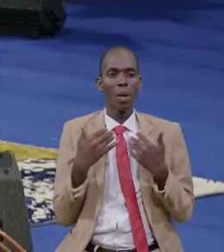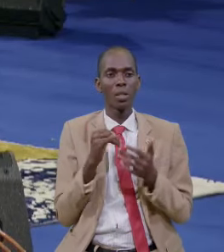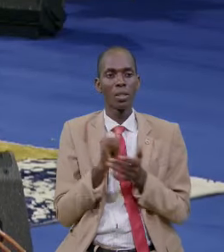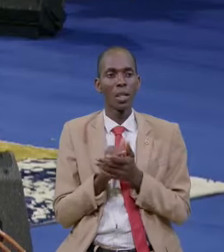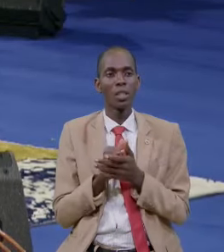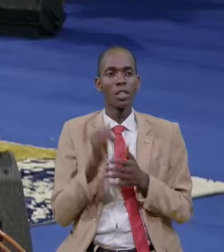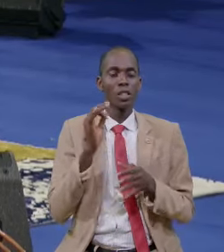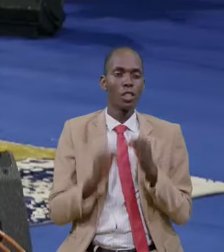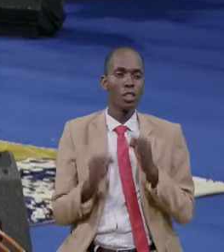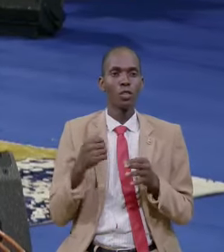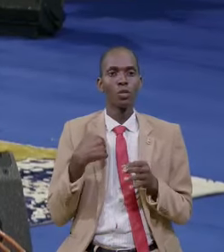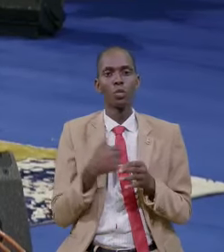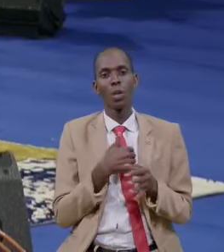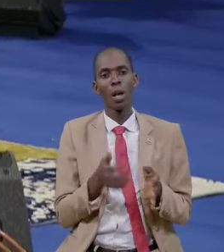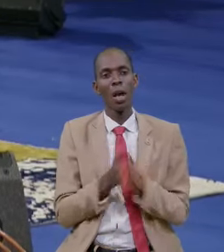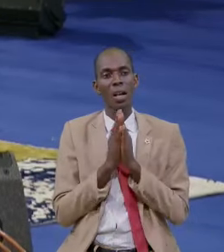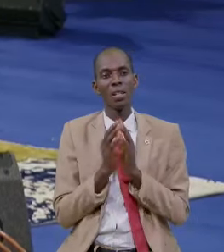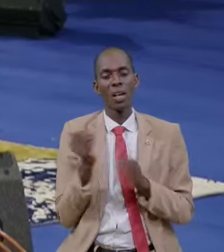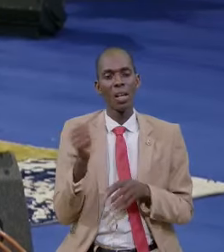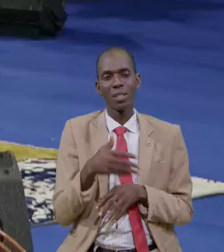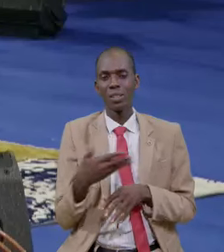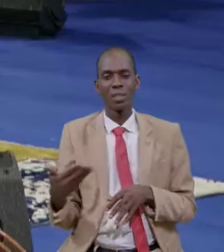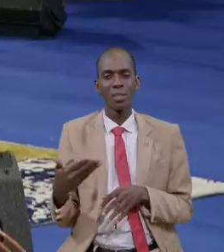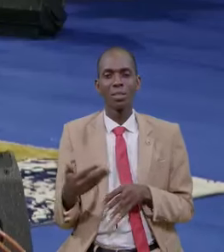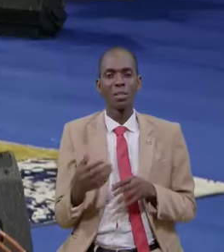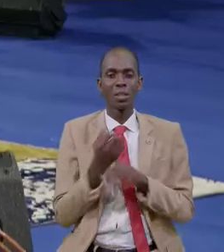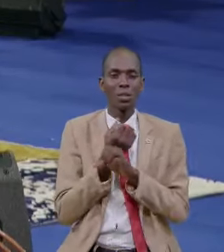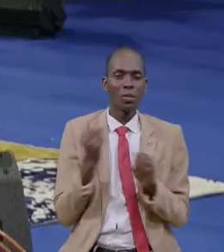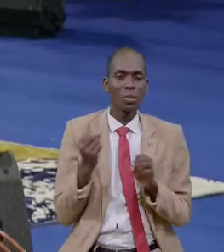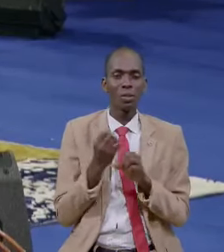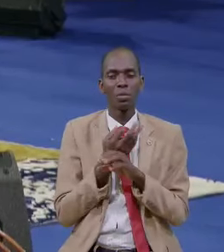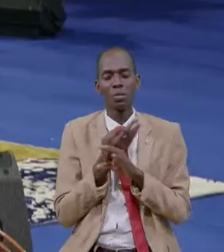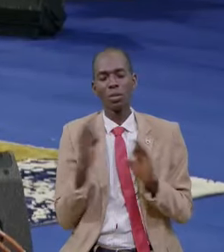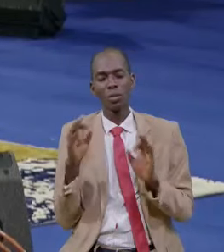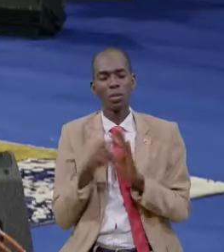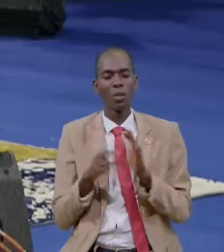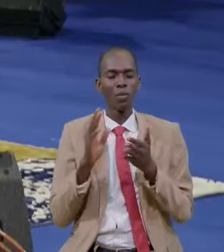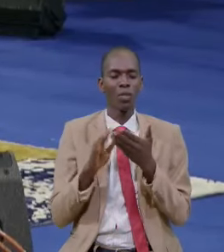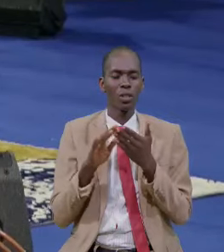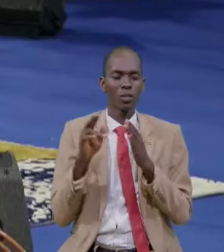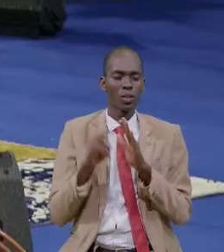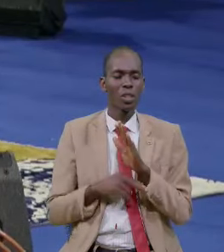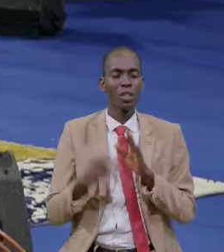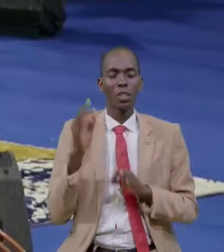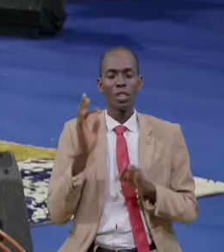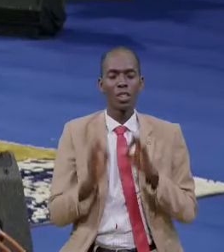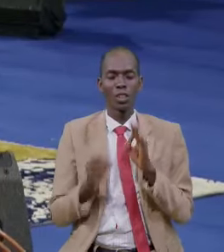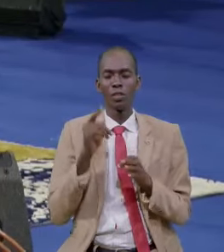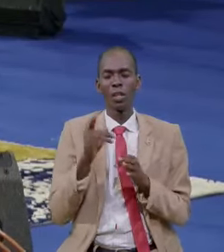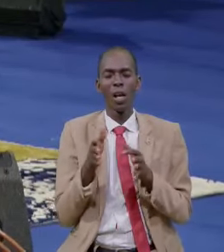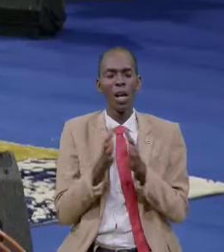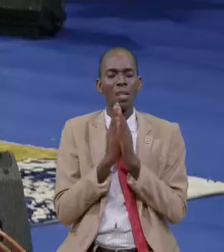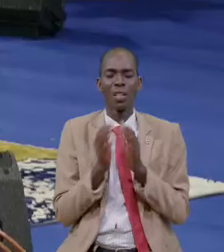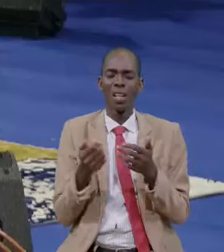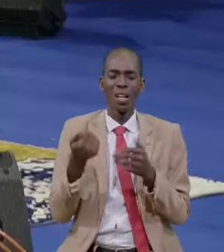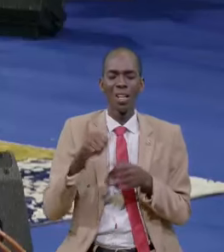healing, salvation, freedom, forgiveness, conquering power, victory. If he asks anything,